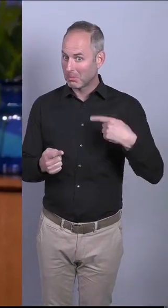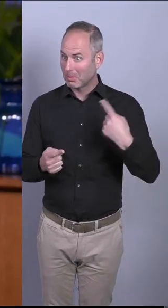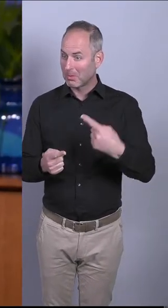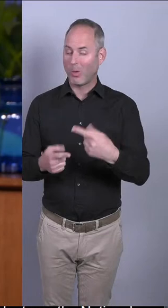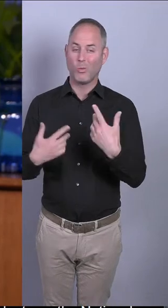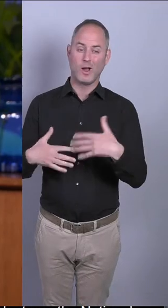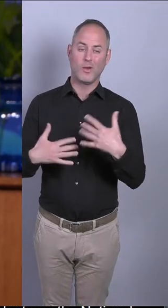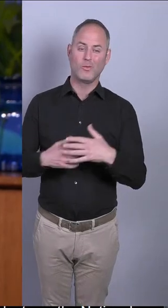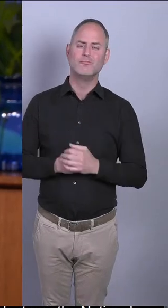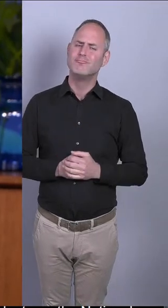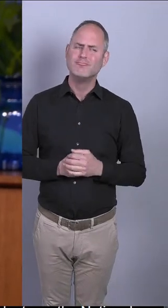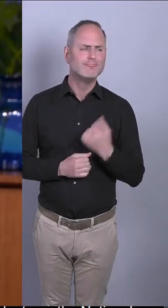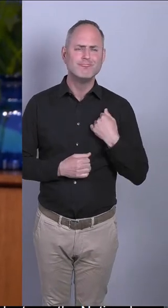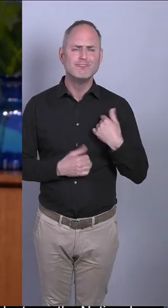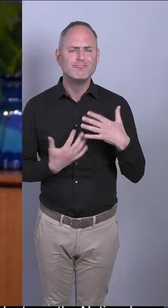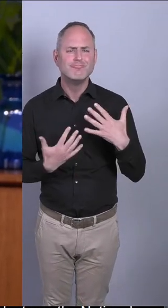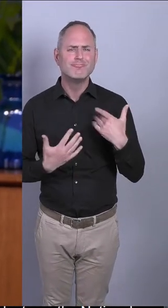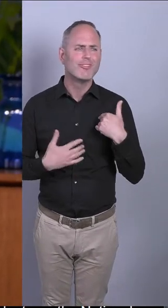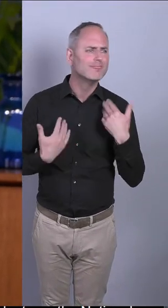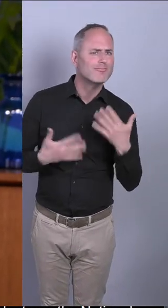that